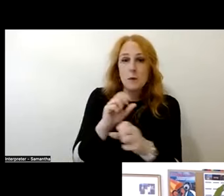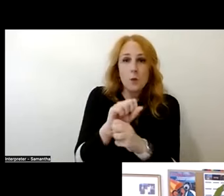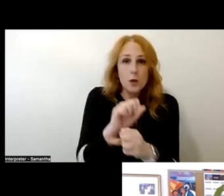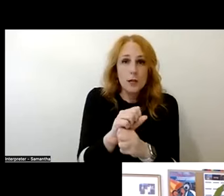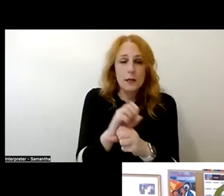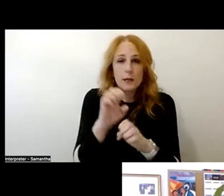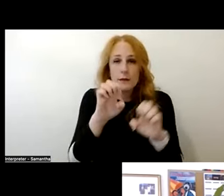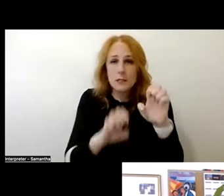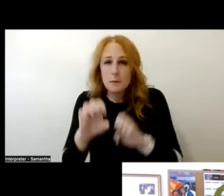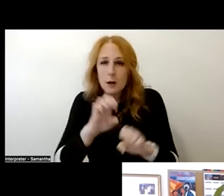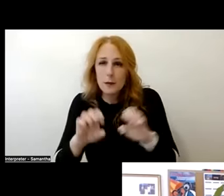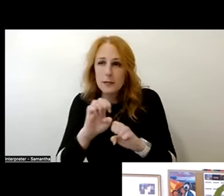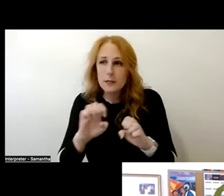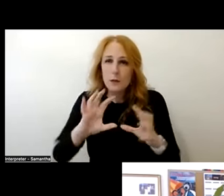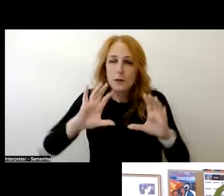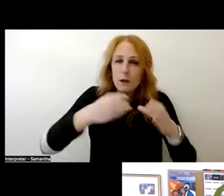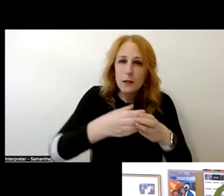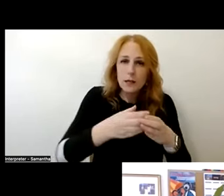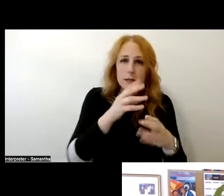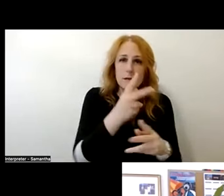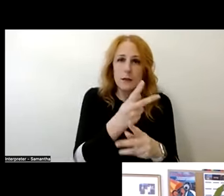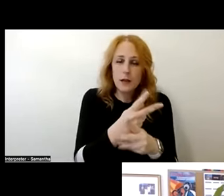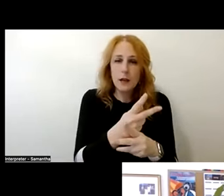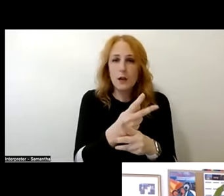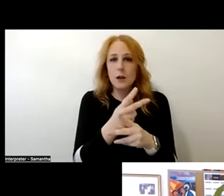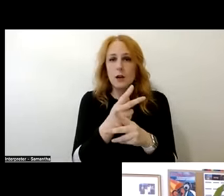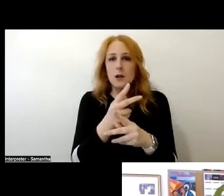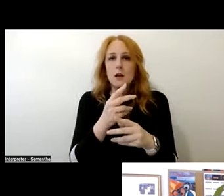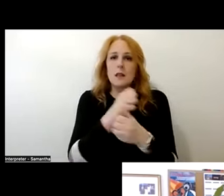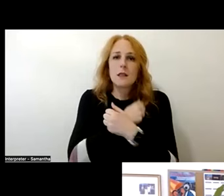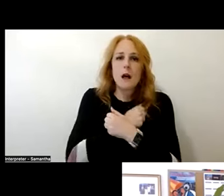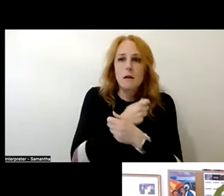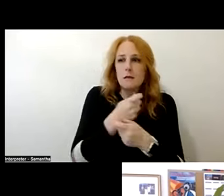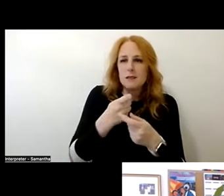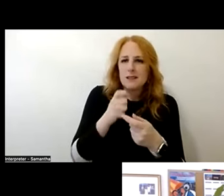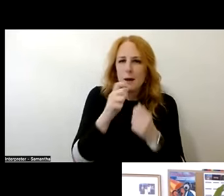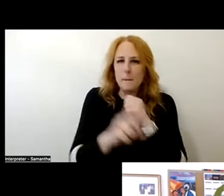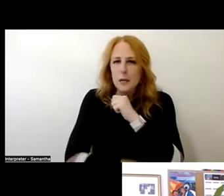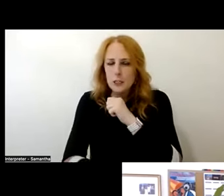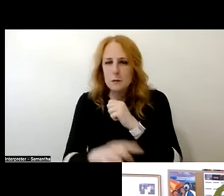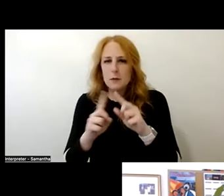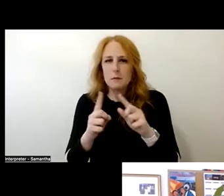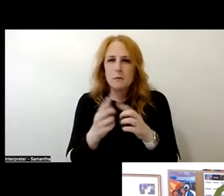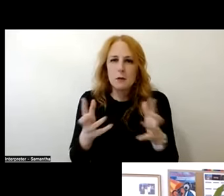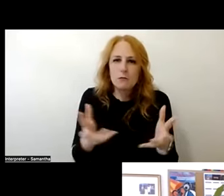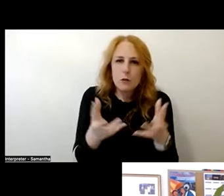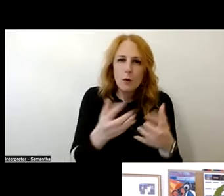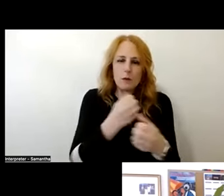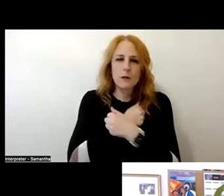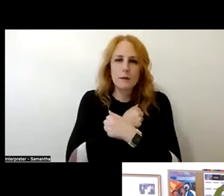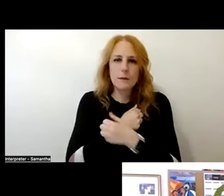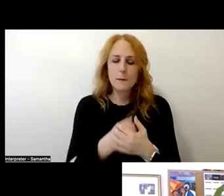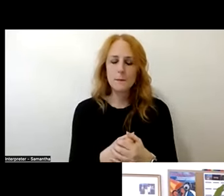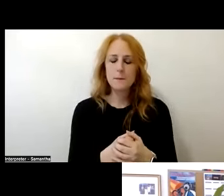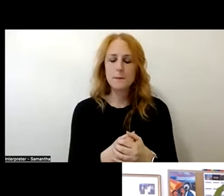collective care, with mutuality, with love instead of punishment. And my particular inroads to that have been through the